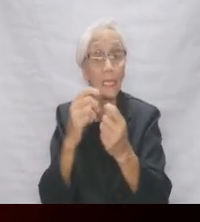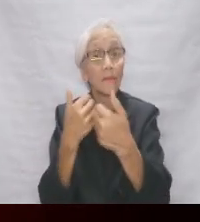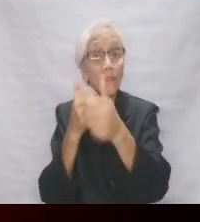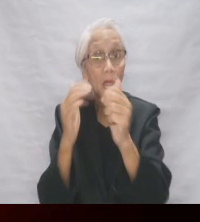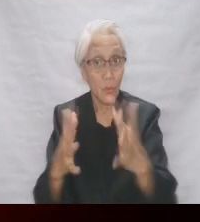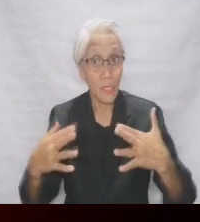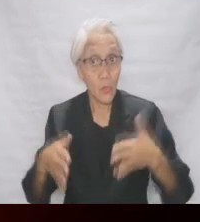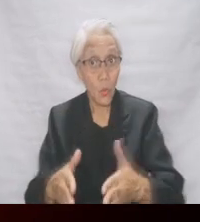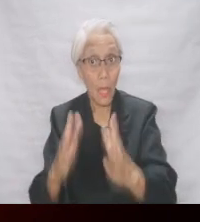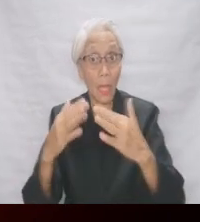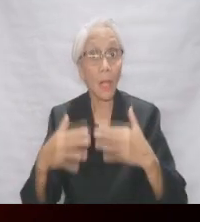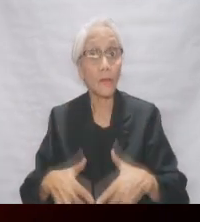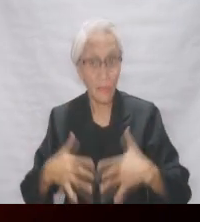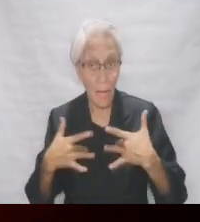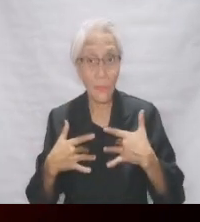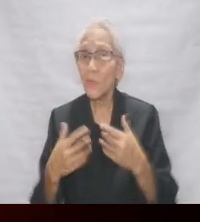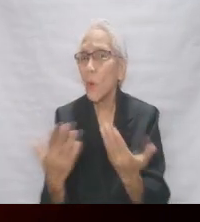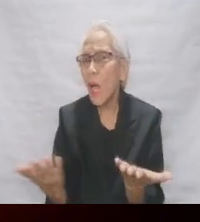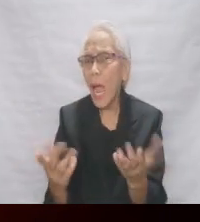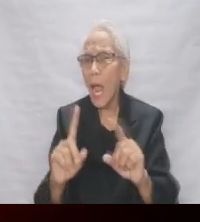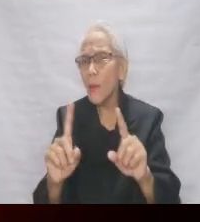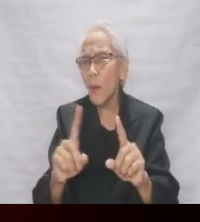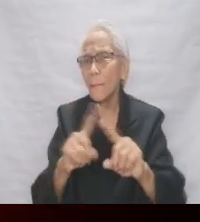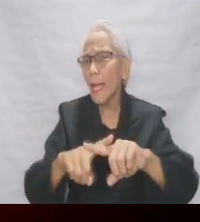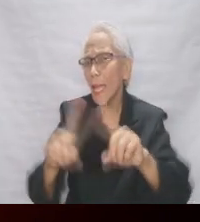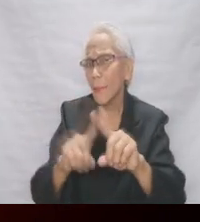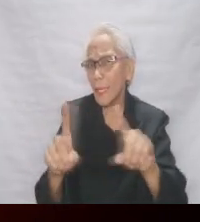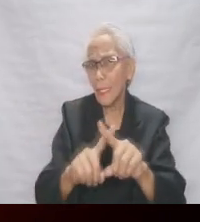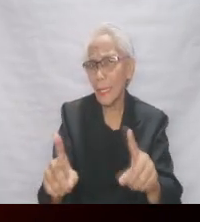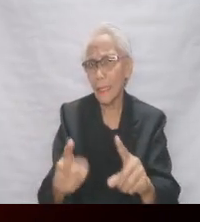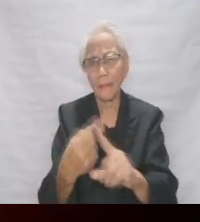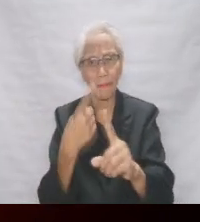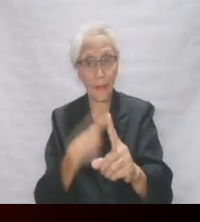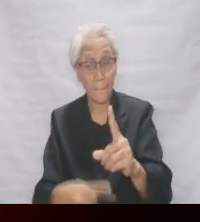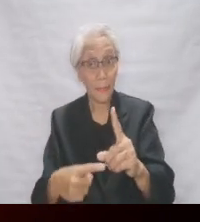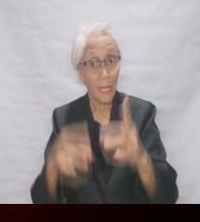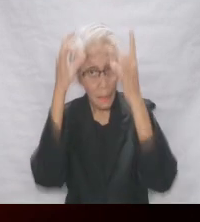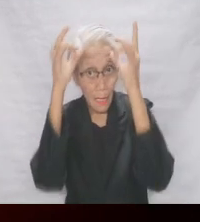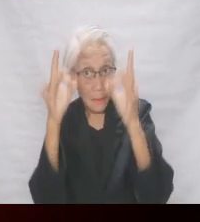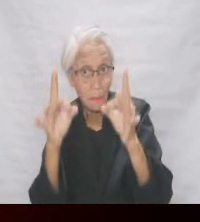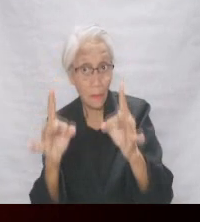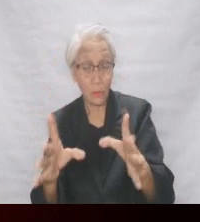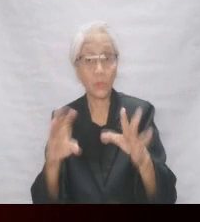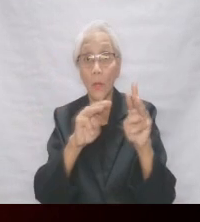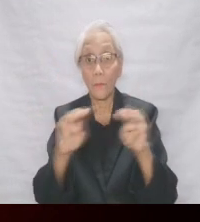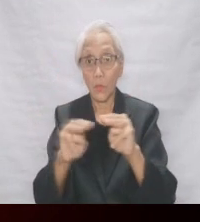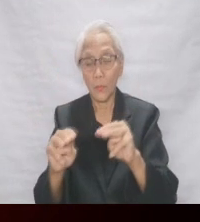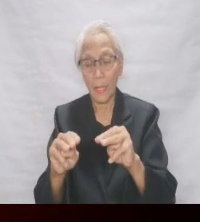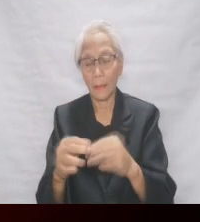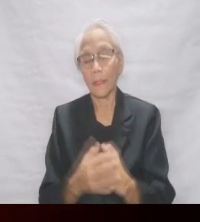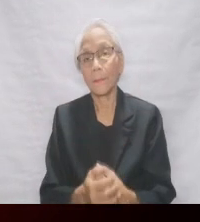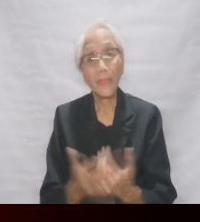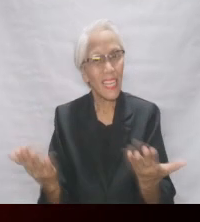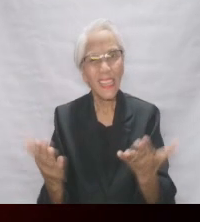life. So, ano po ang pagkakaiba natin sa mga dangerous movements na ito? Ito po,